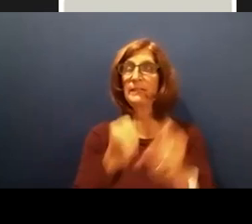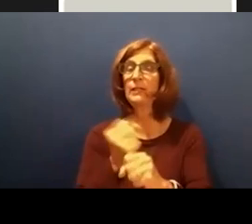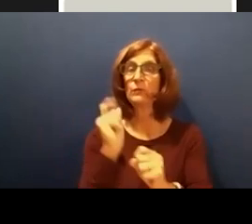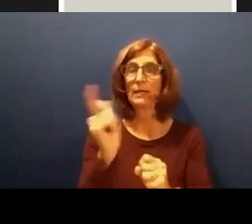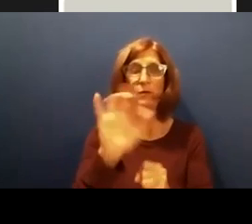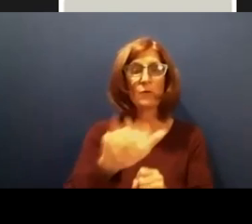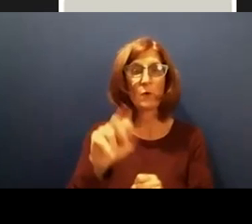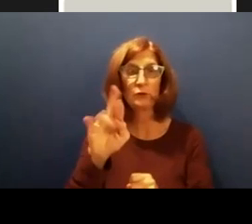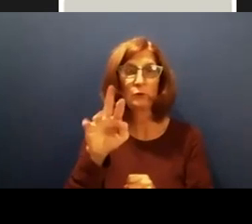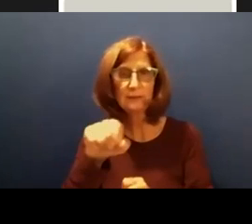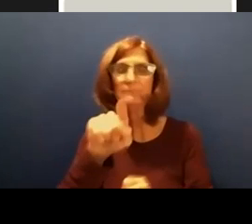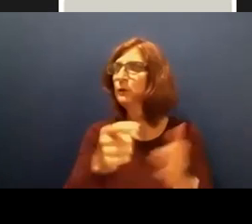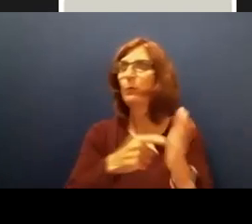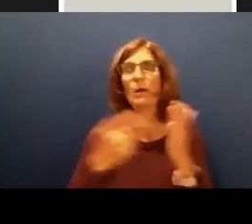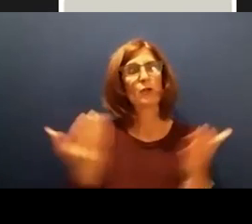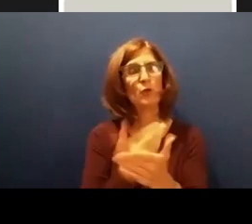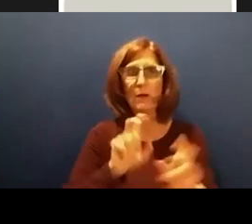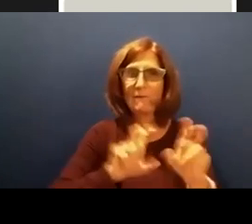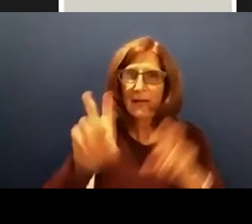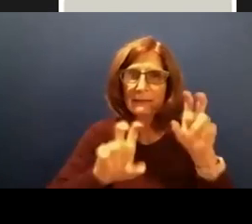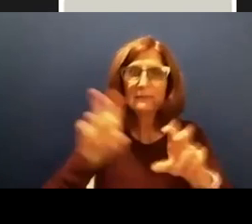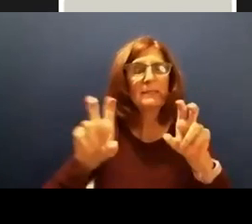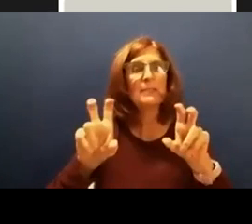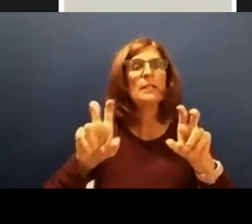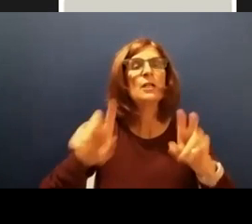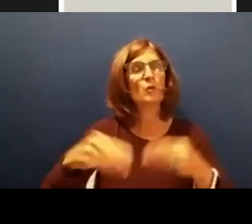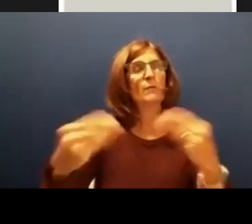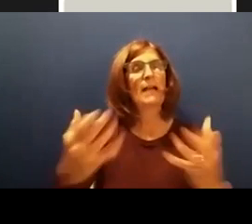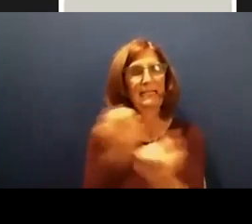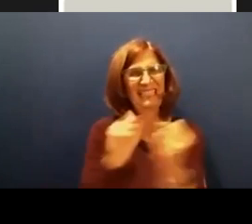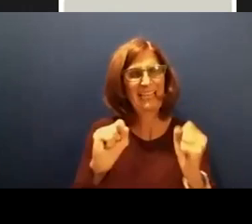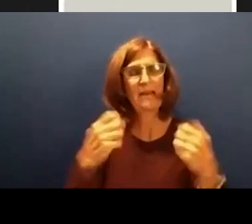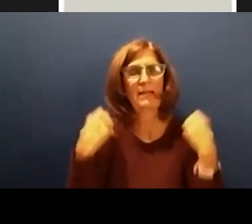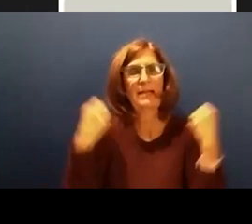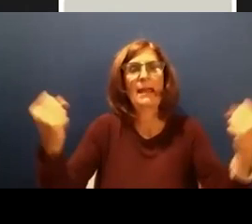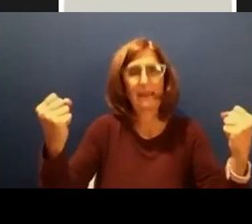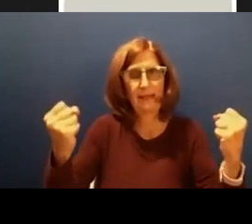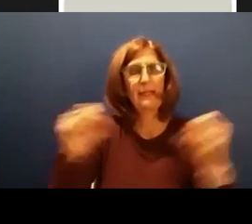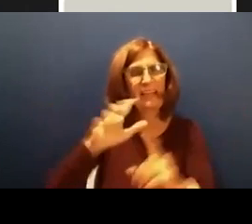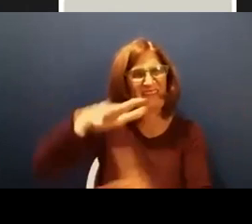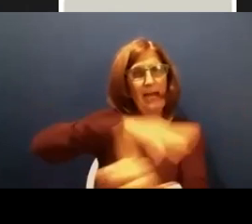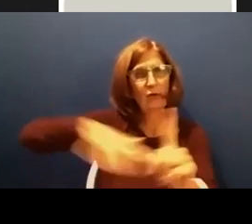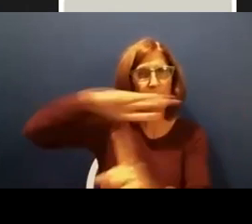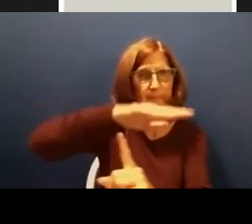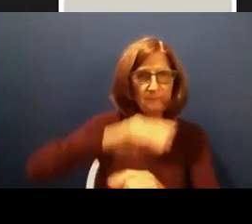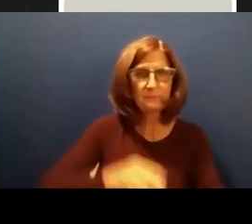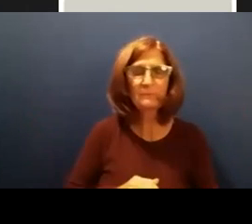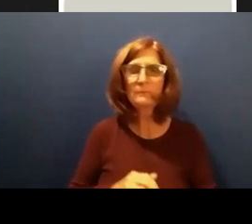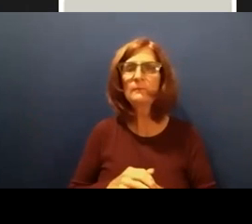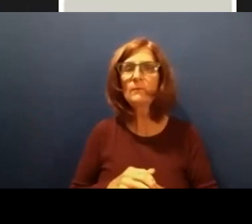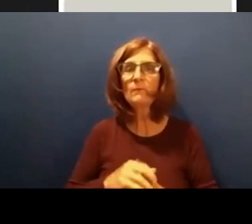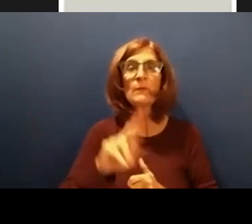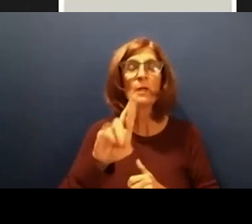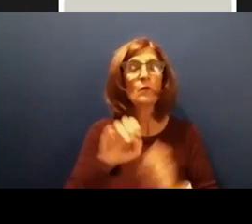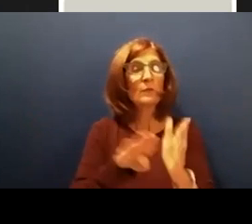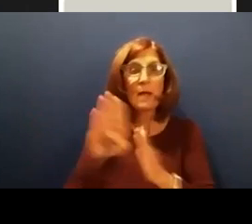now require new investment to continue to provide safe and healthy living environments for the residents. The redevelopment will occur